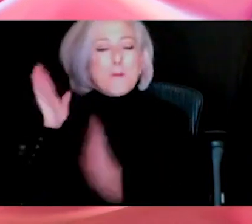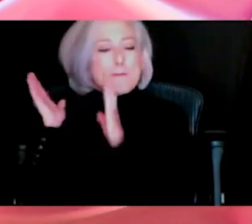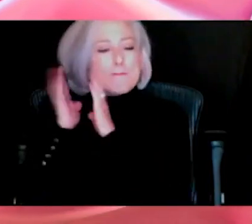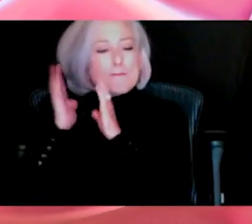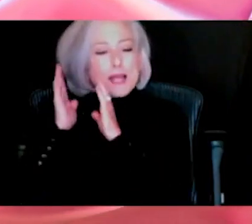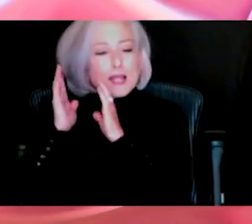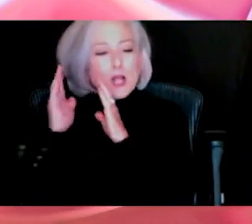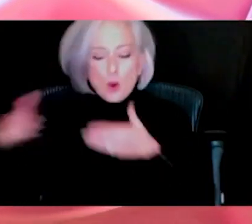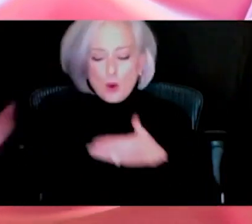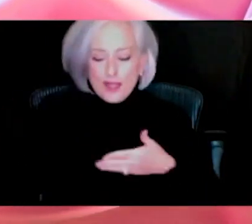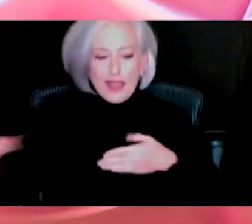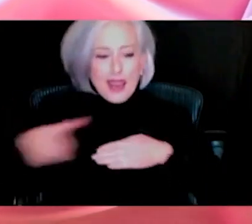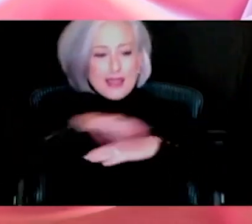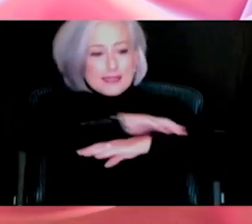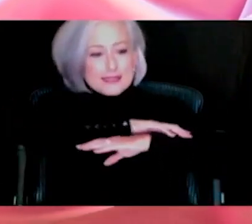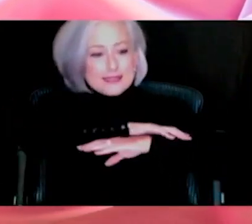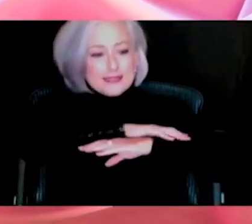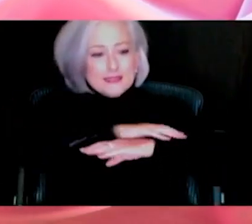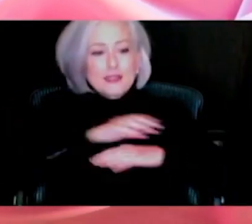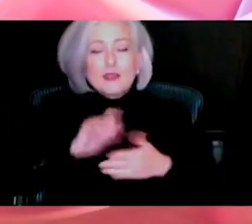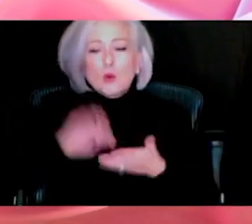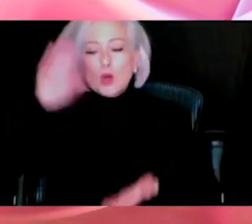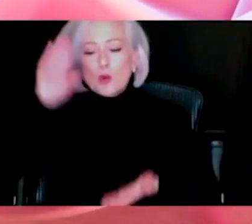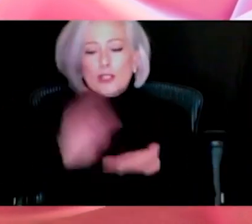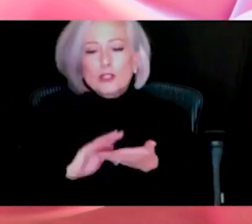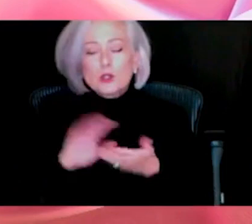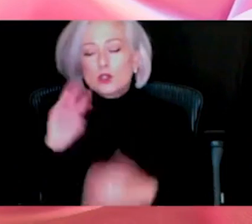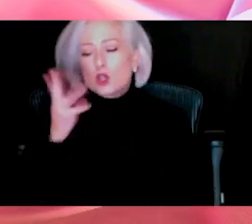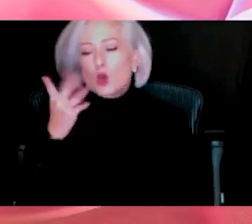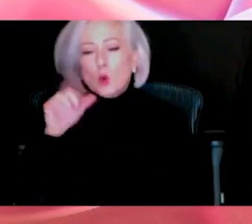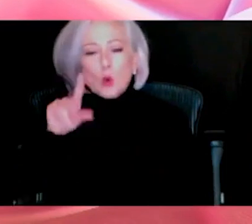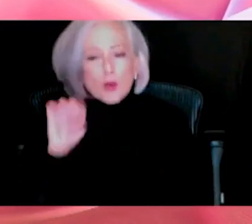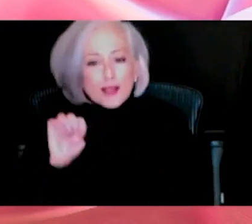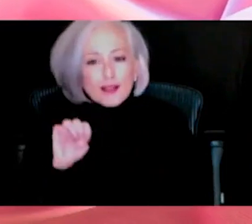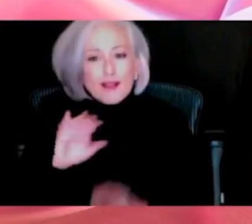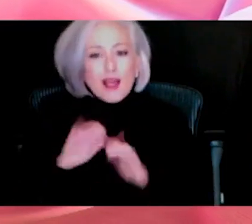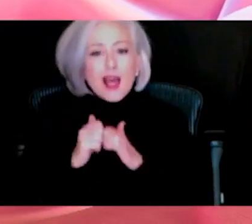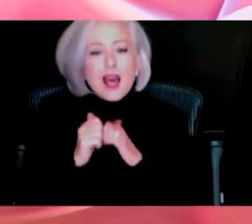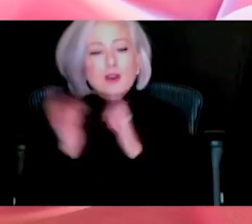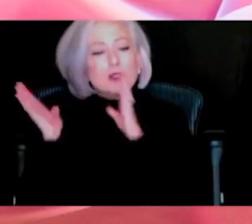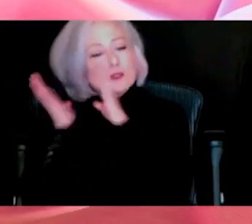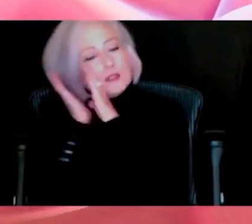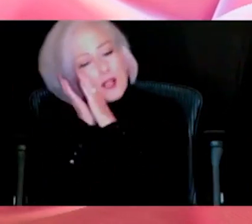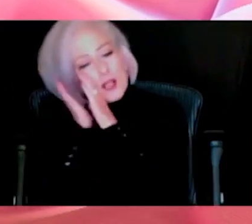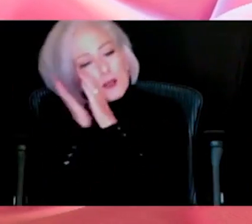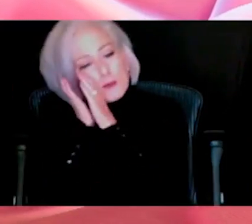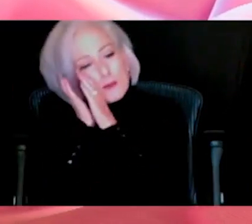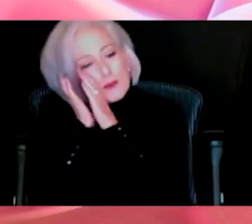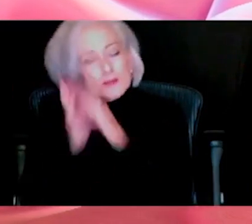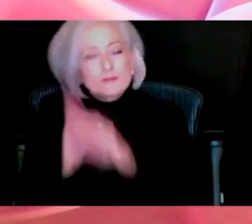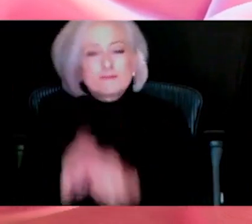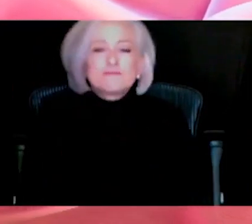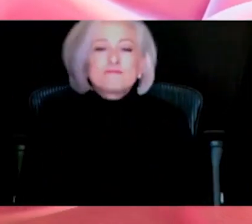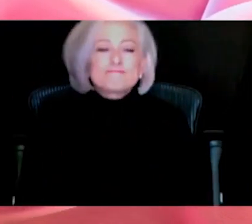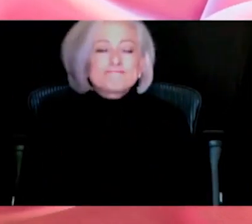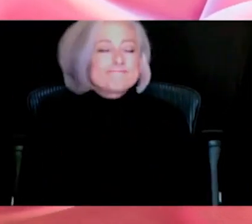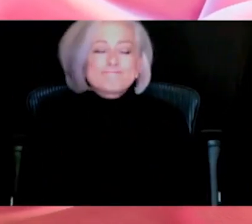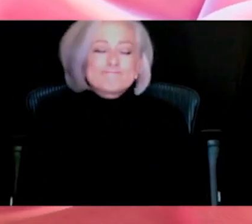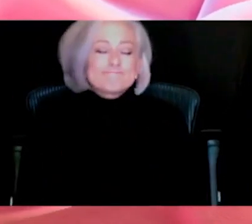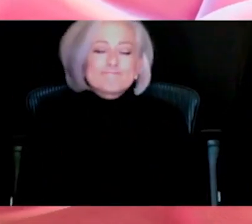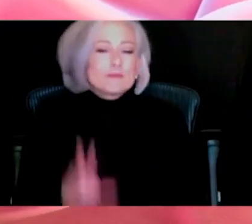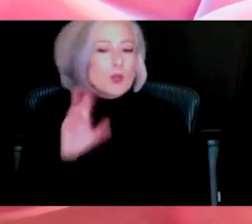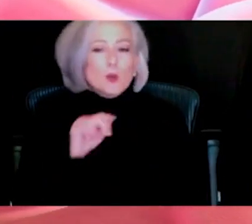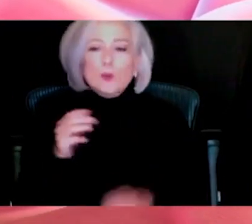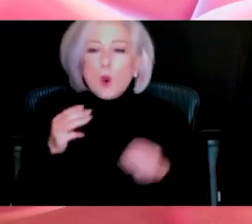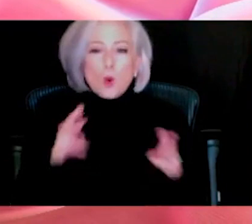gonna, decrease the wrinkles in the way you lay on your face. Yeah, there's no way a silk pillow is going